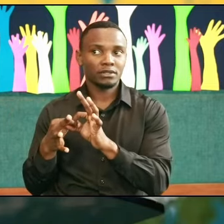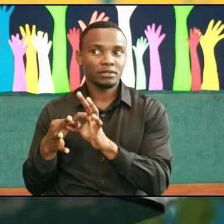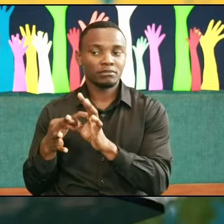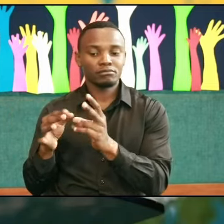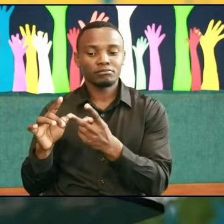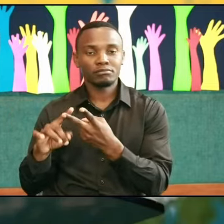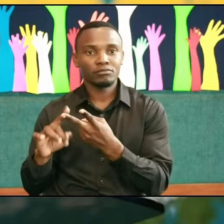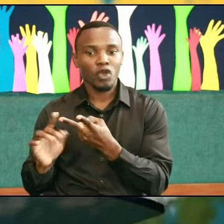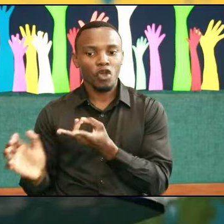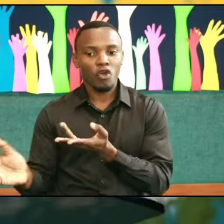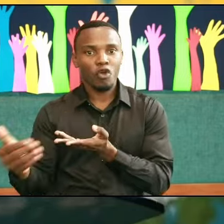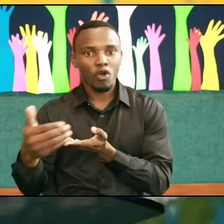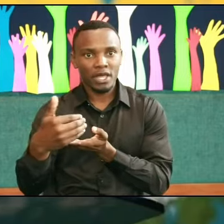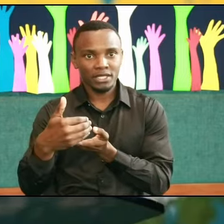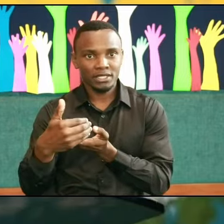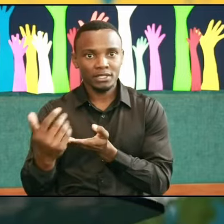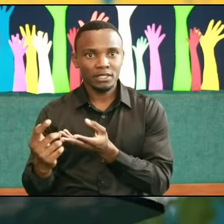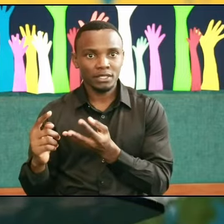collected,